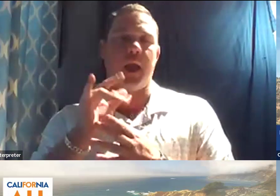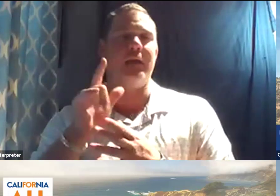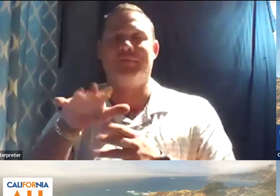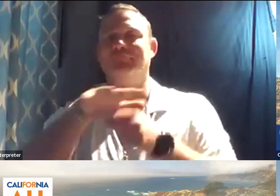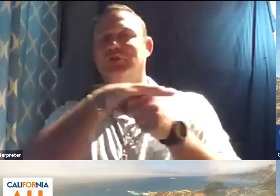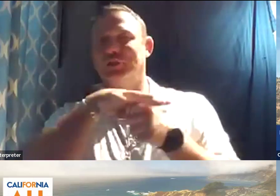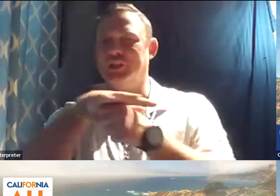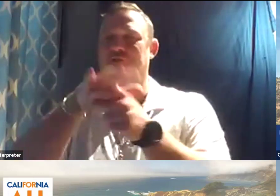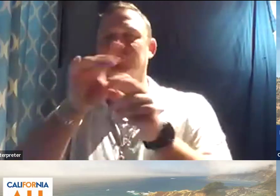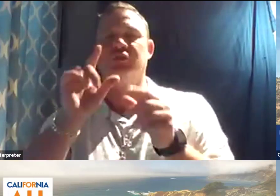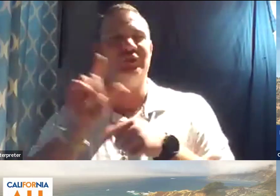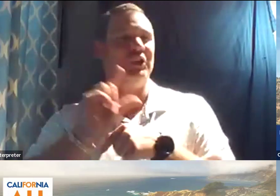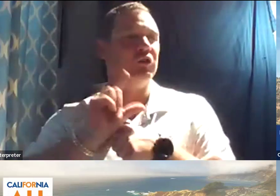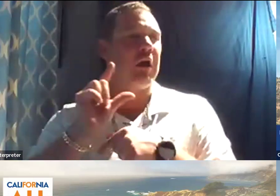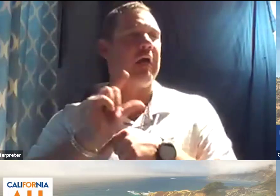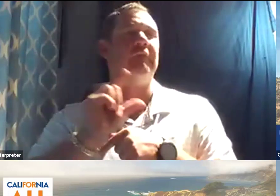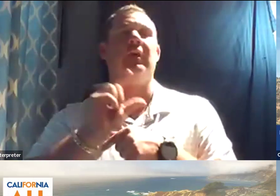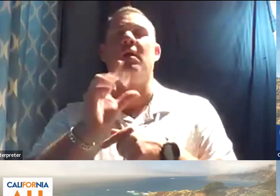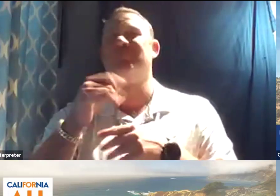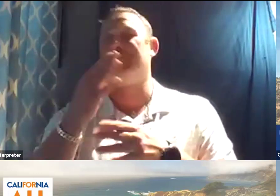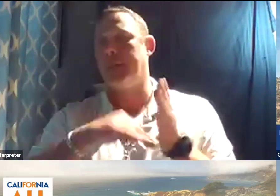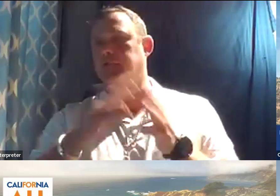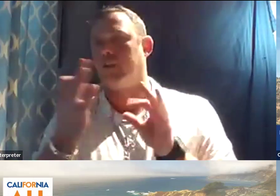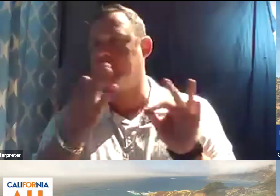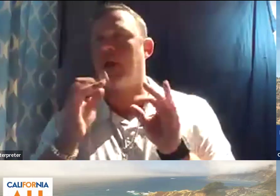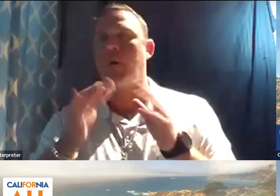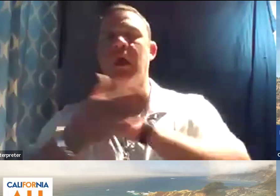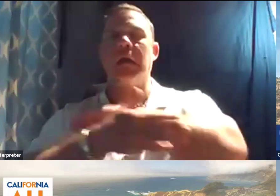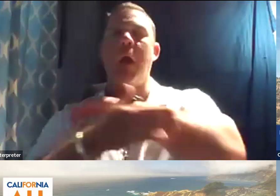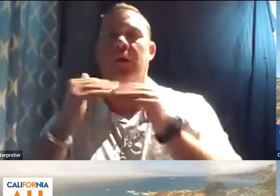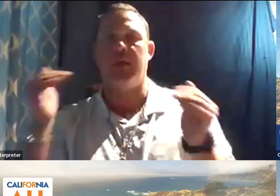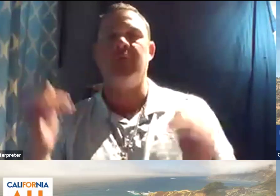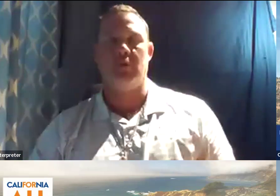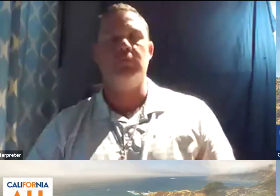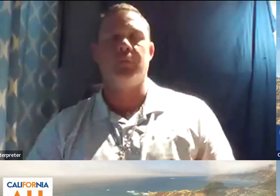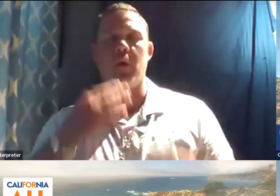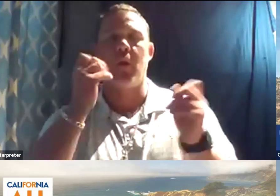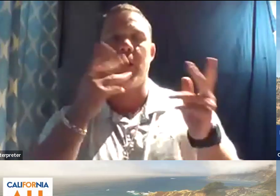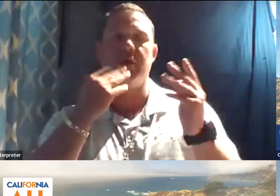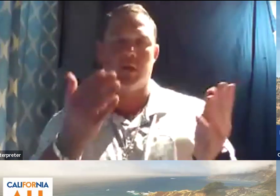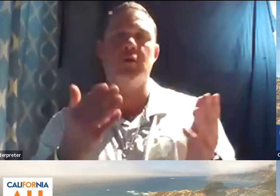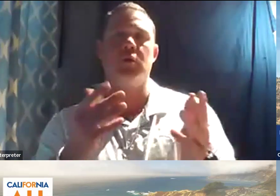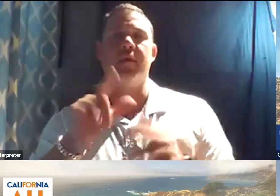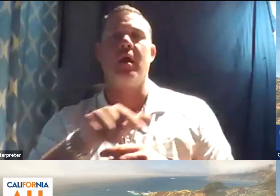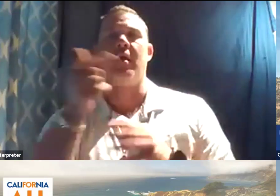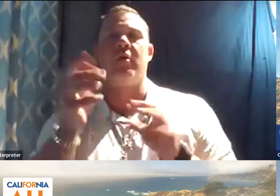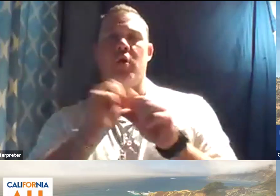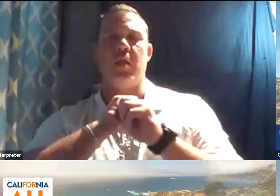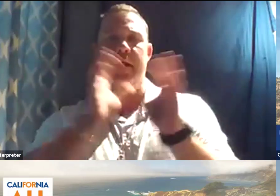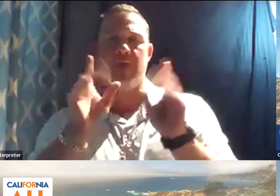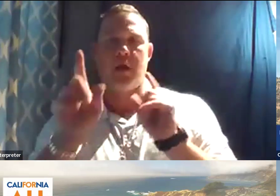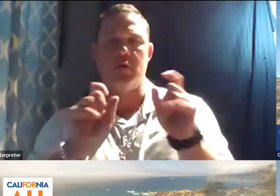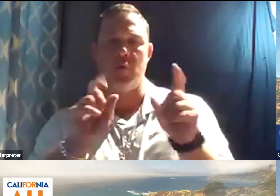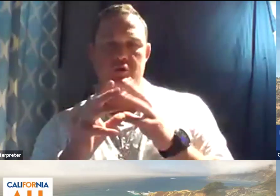unit that more than likely, based on the feedback, will be at the county level. Okay, thank you. And then another clarifying